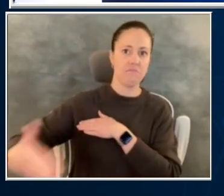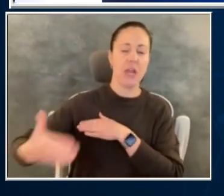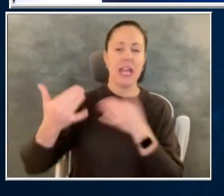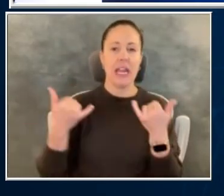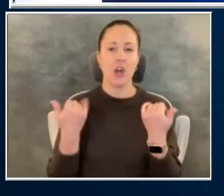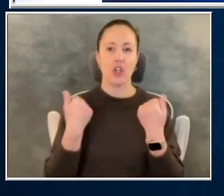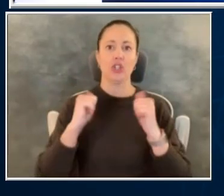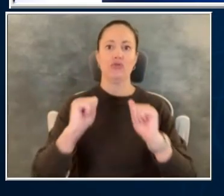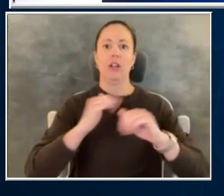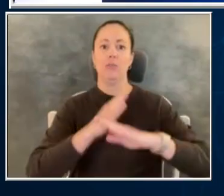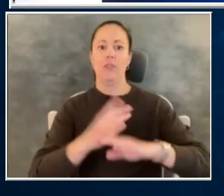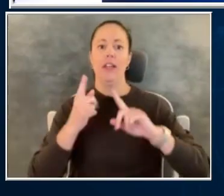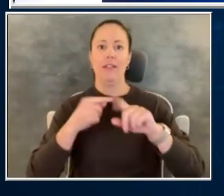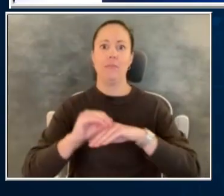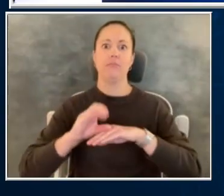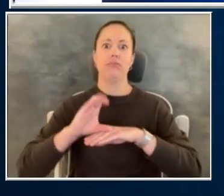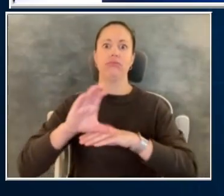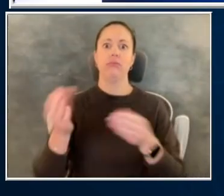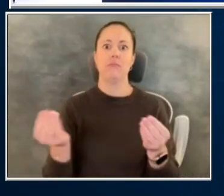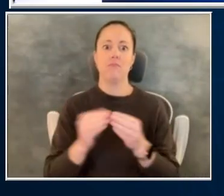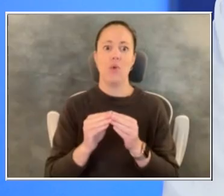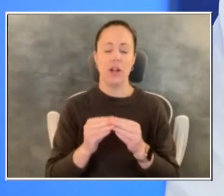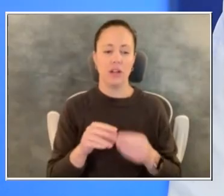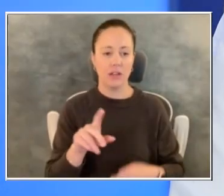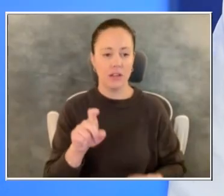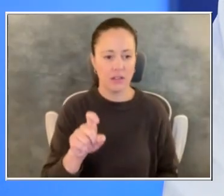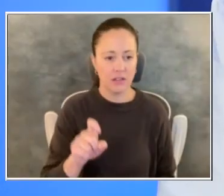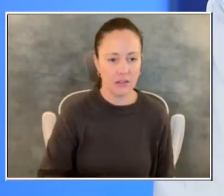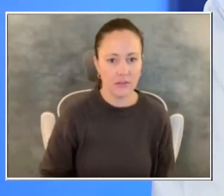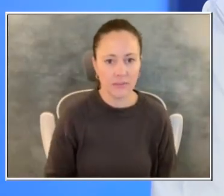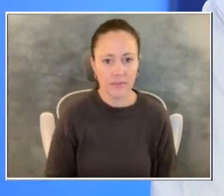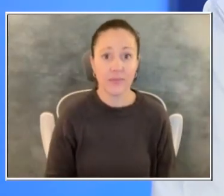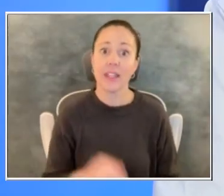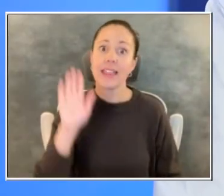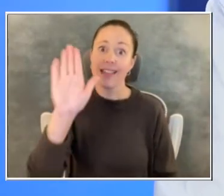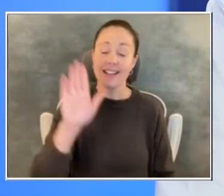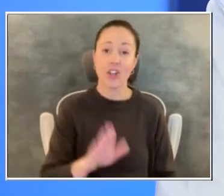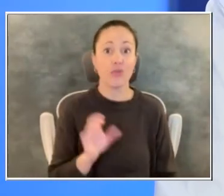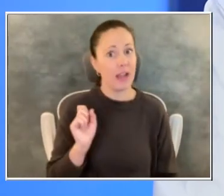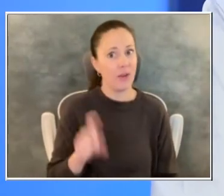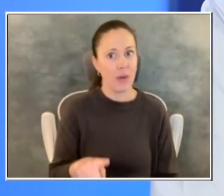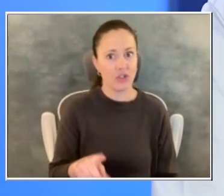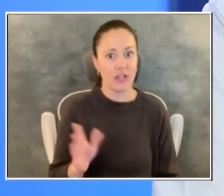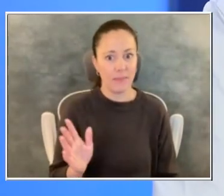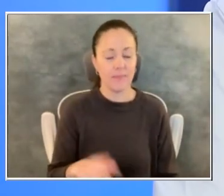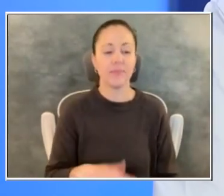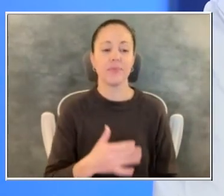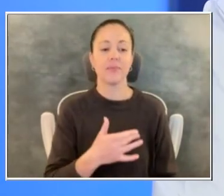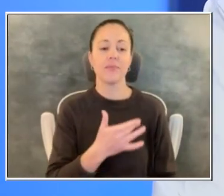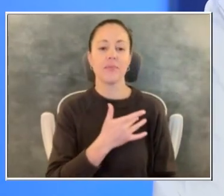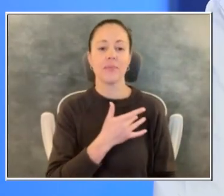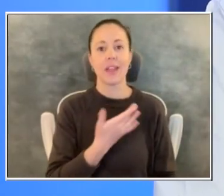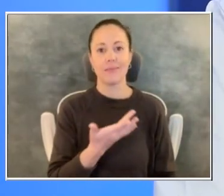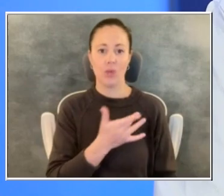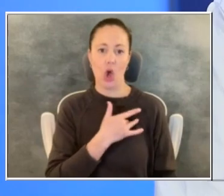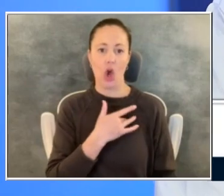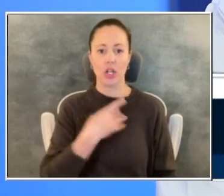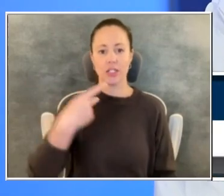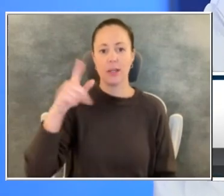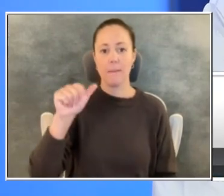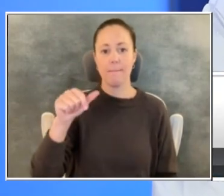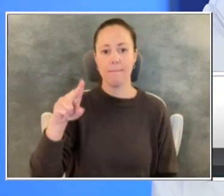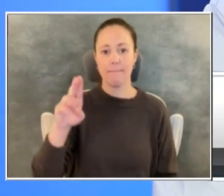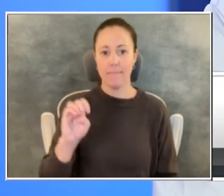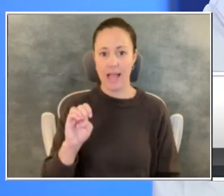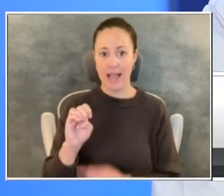more? That's a great question. Is it just baked in there now? That is a great question, and hard plaque would tend to